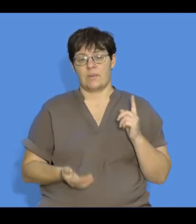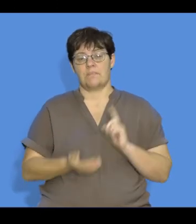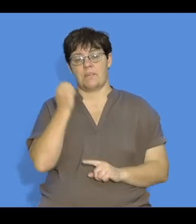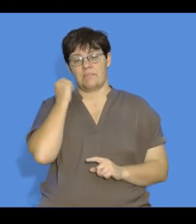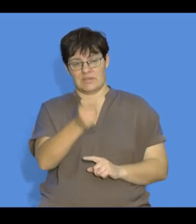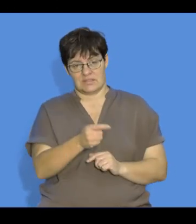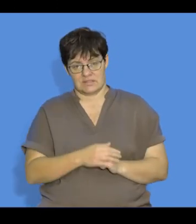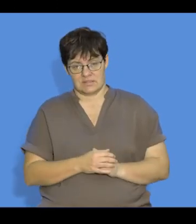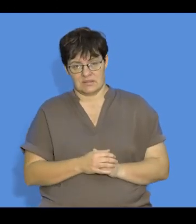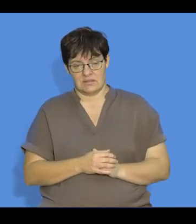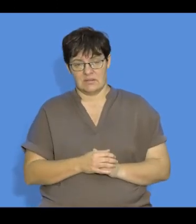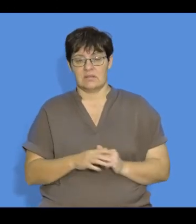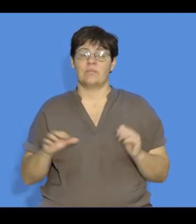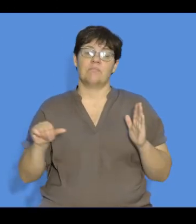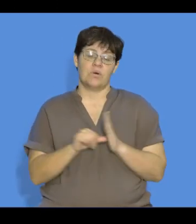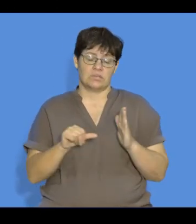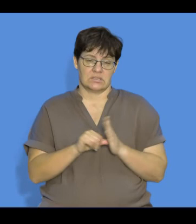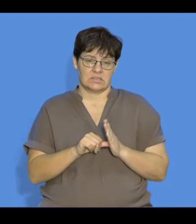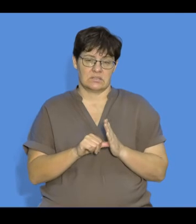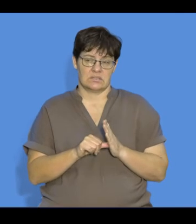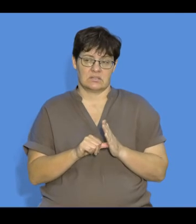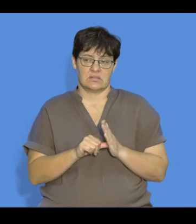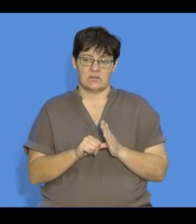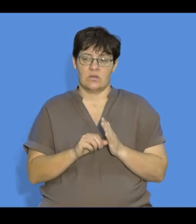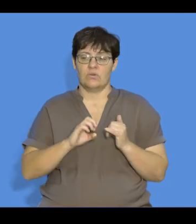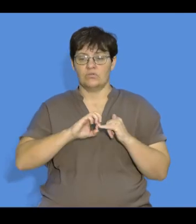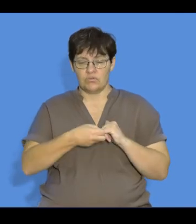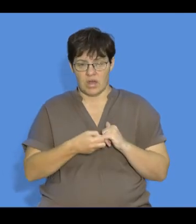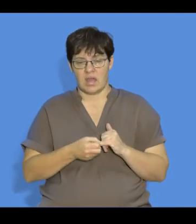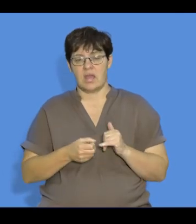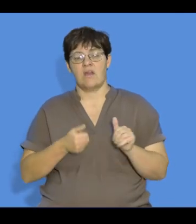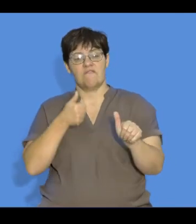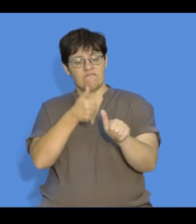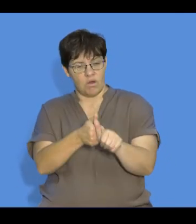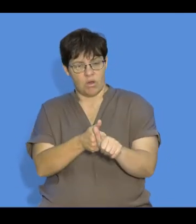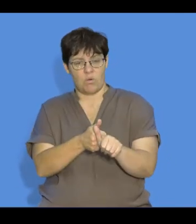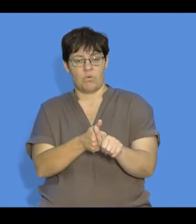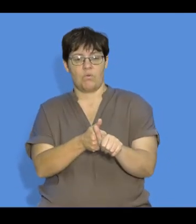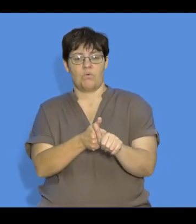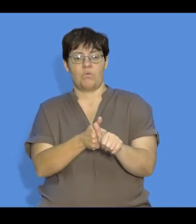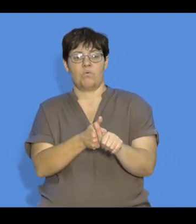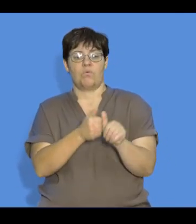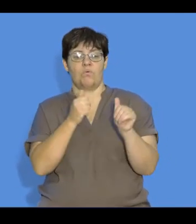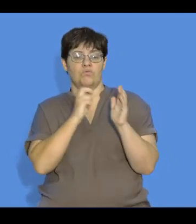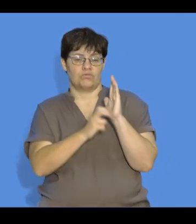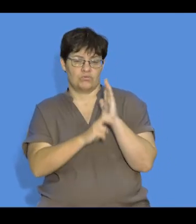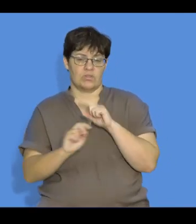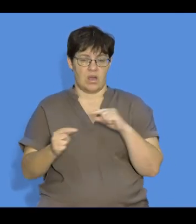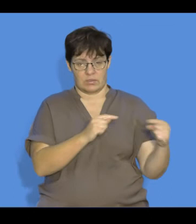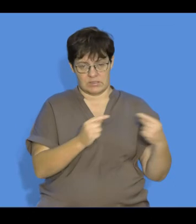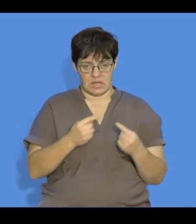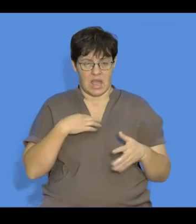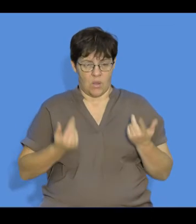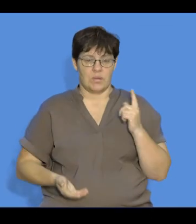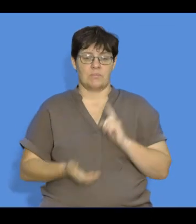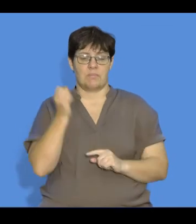at that. It's very, very important for us to try and follow the argument in terms of how we manage to get to